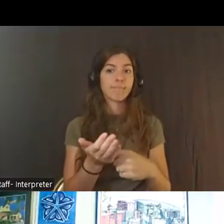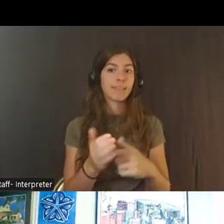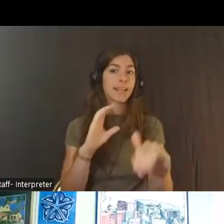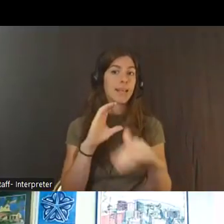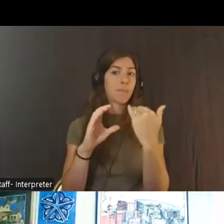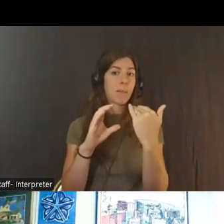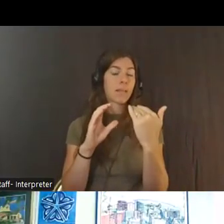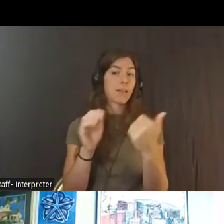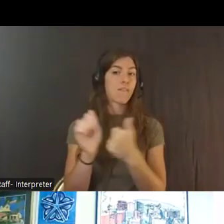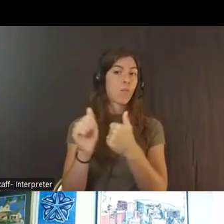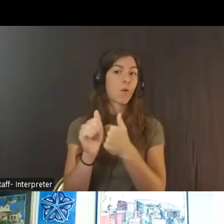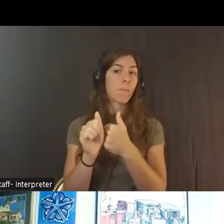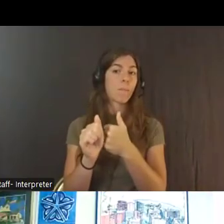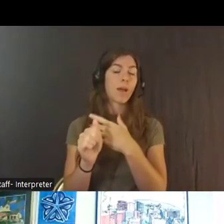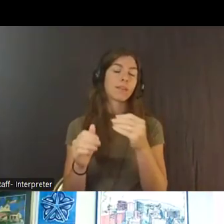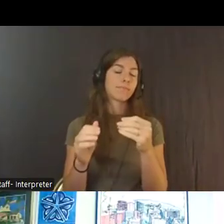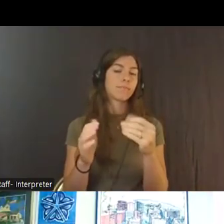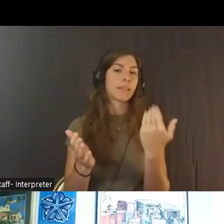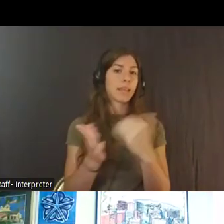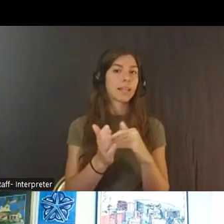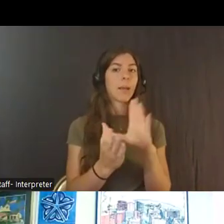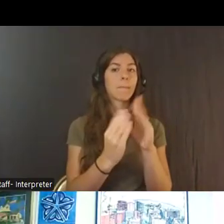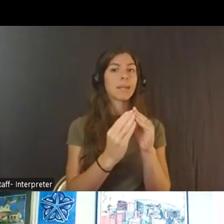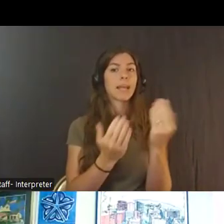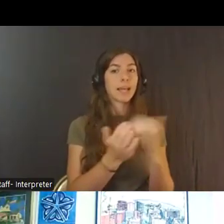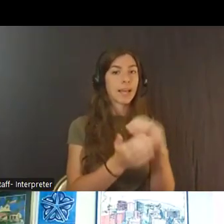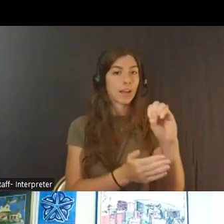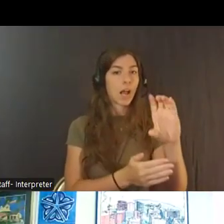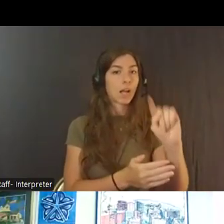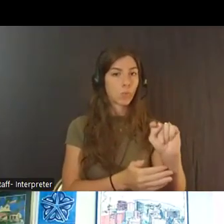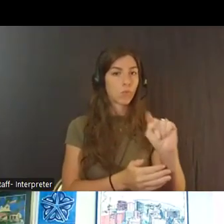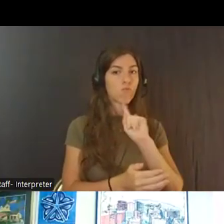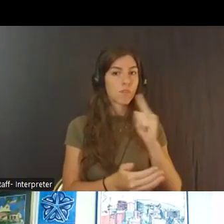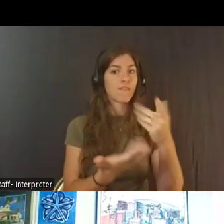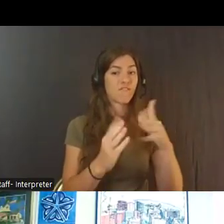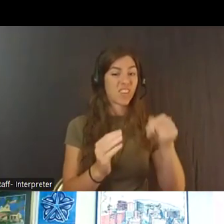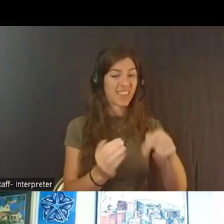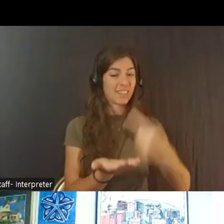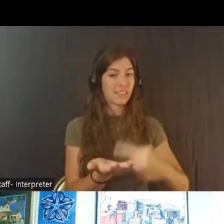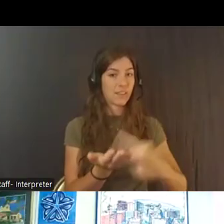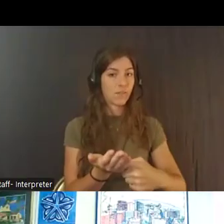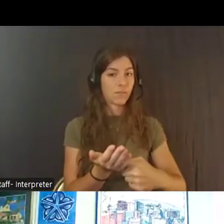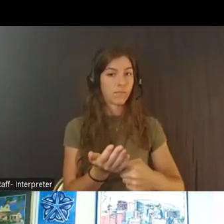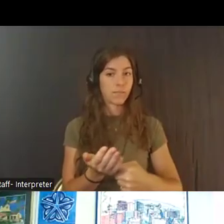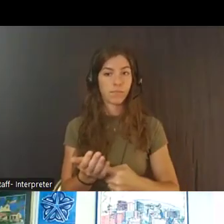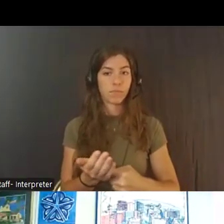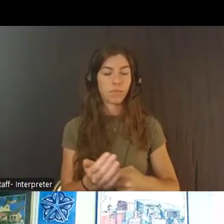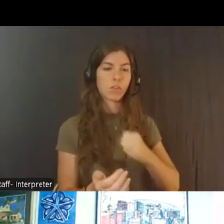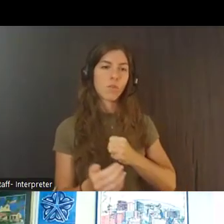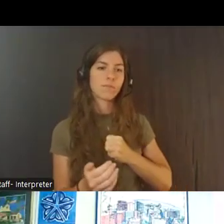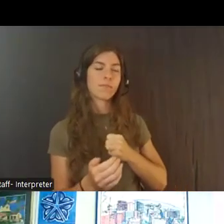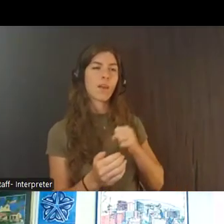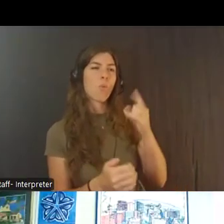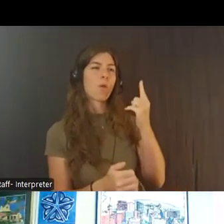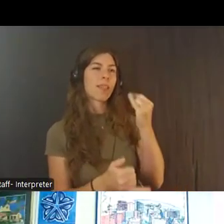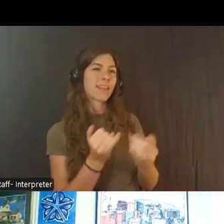in addition, we'll be coming back. We'll be meeting again in October to really wrap up this conversation. Have we had any, sorry, Heather, just one no last